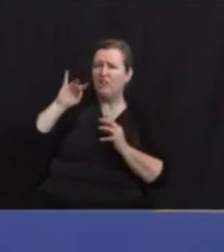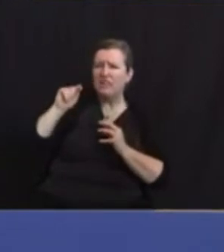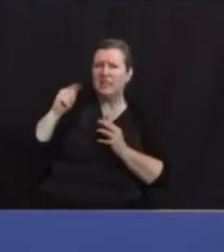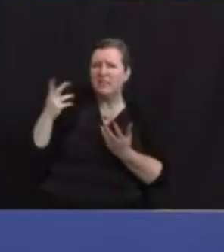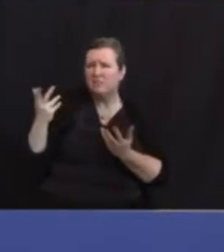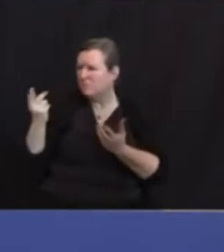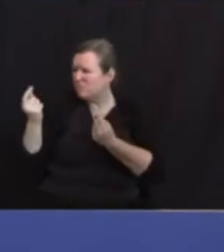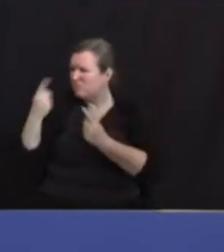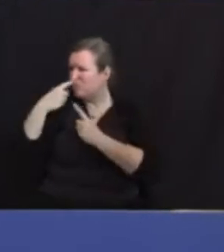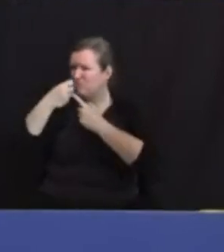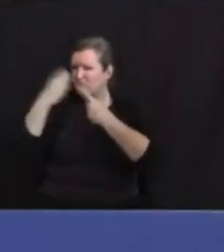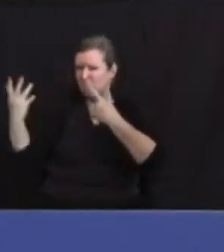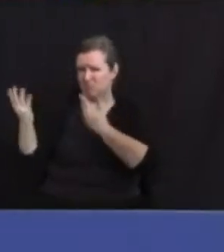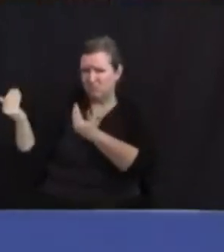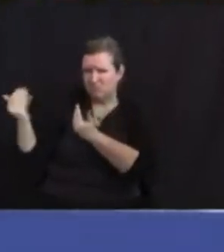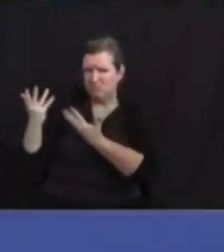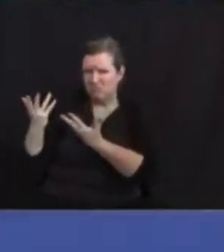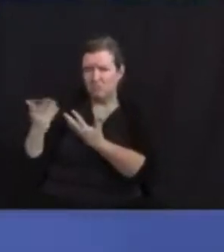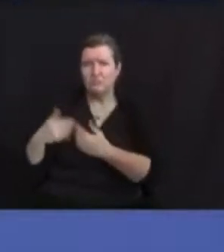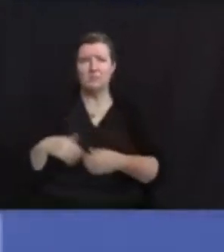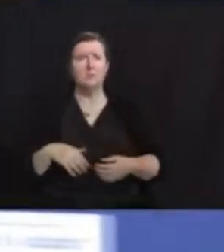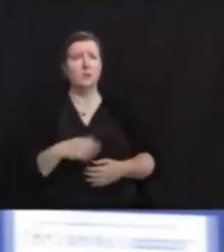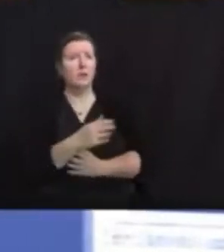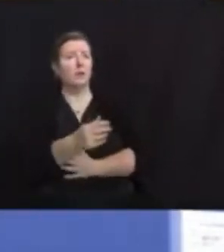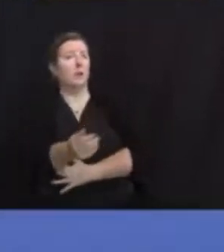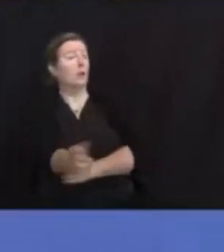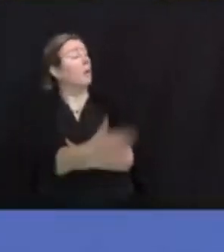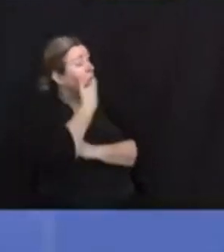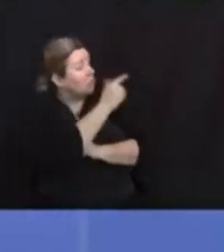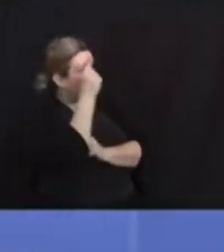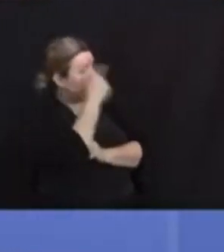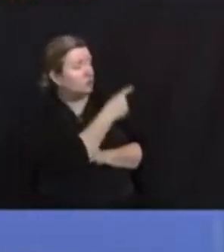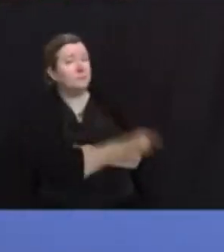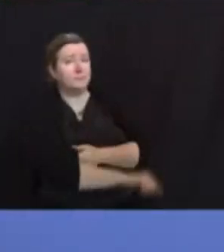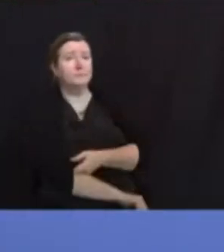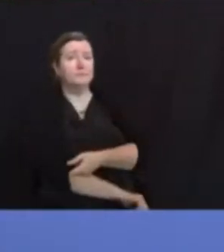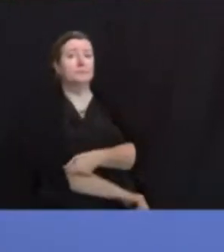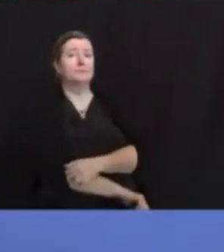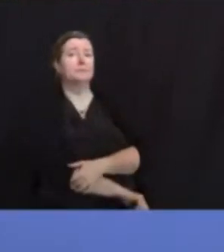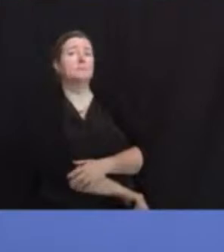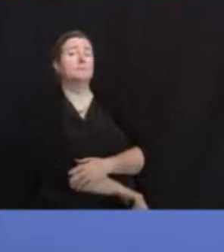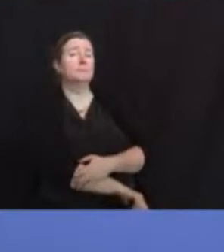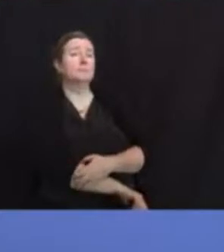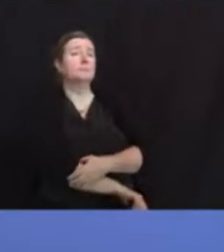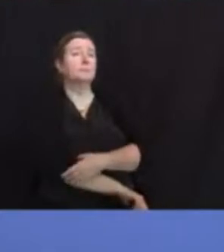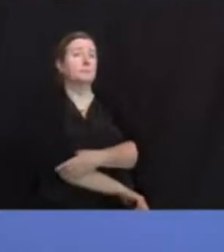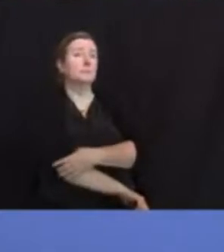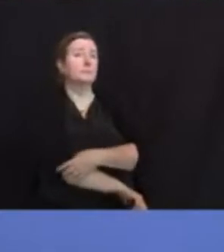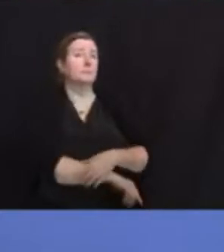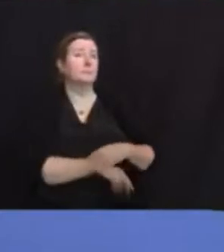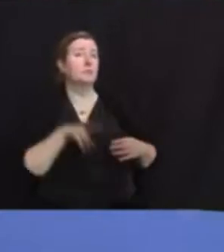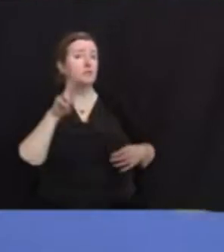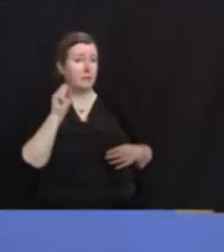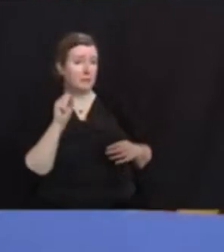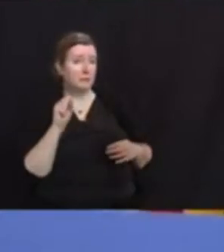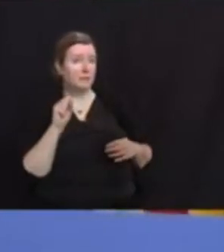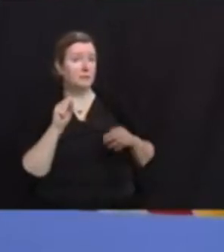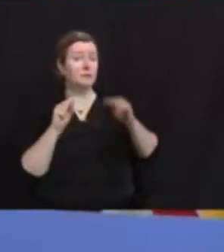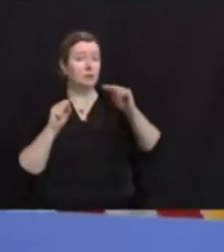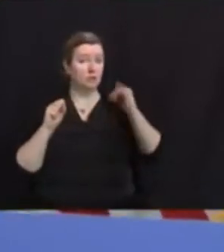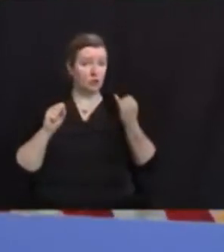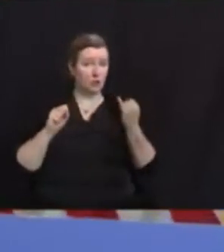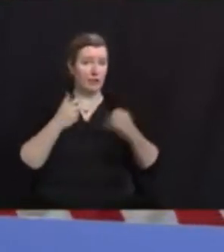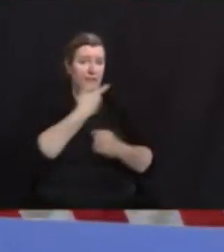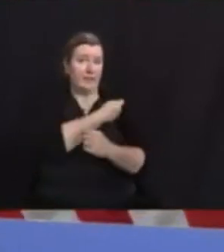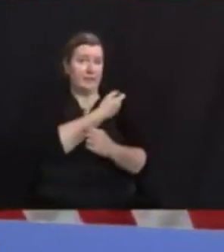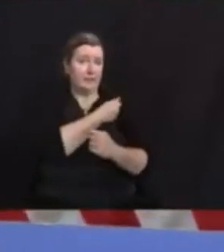them? Great to have you with us. Thank you, Governor. Well, in the U.S. and in New Jersey, the vaccines are still working well as far